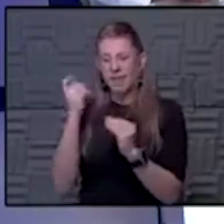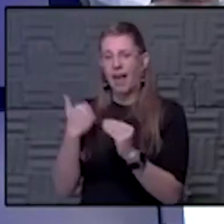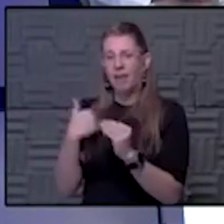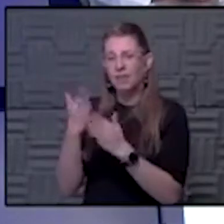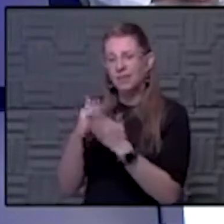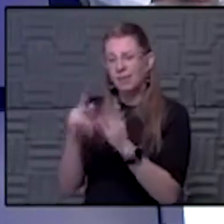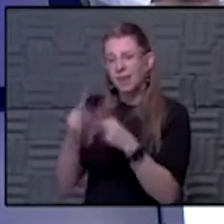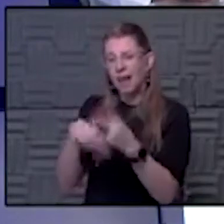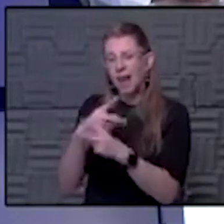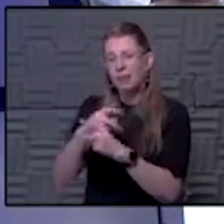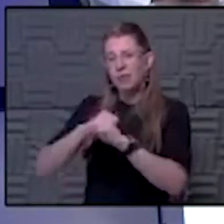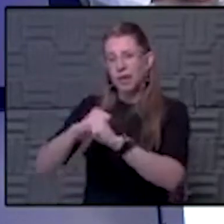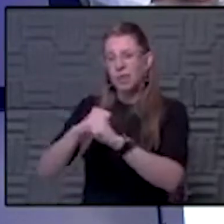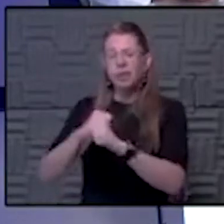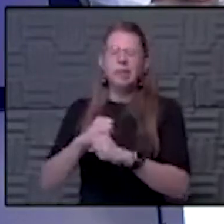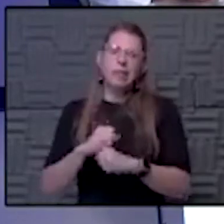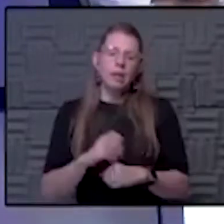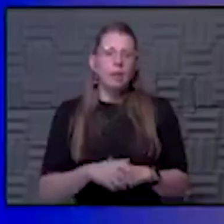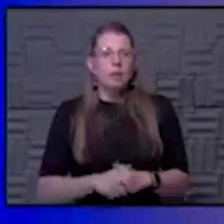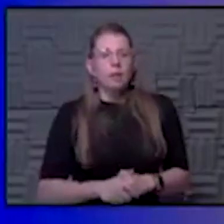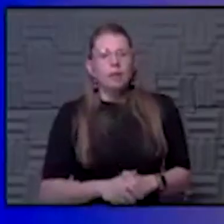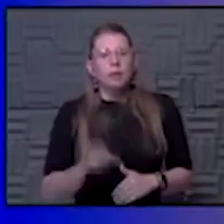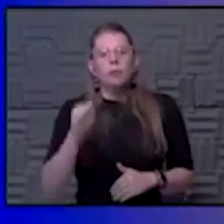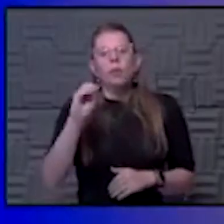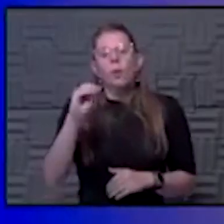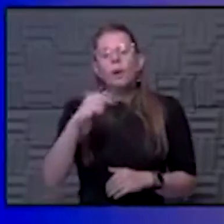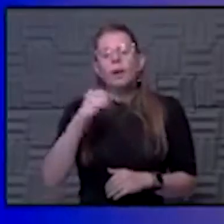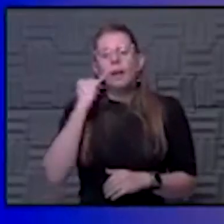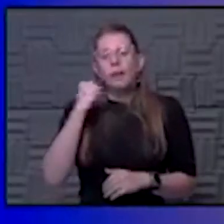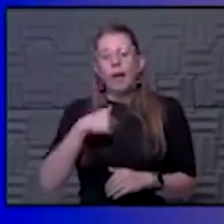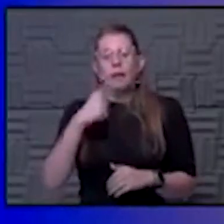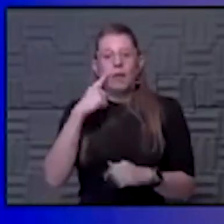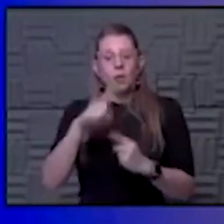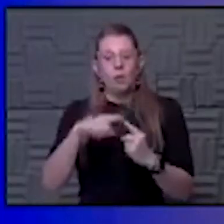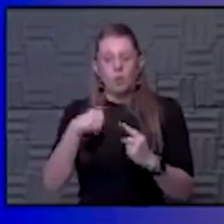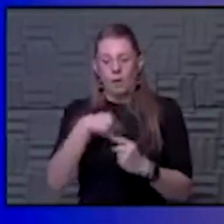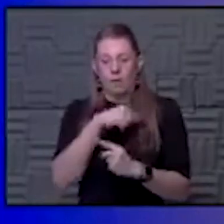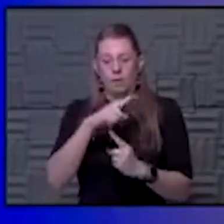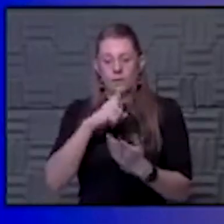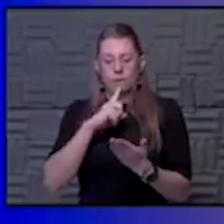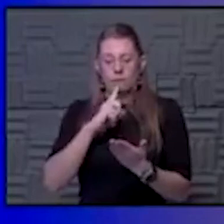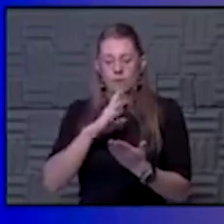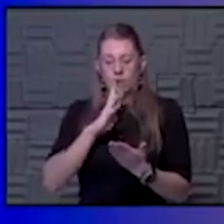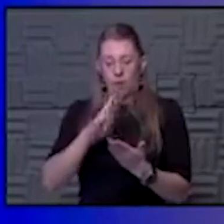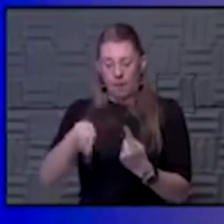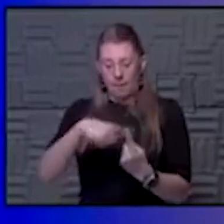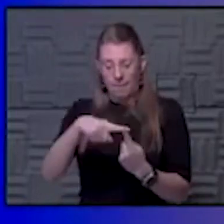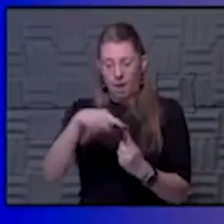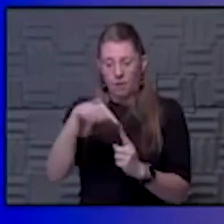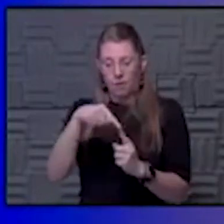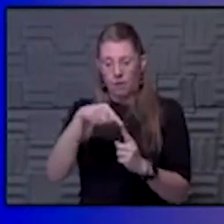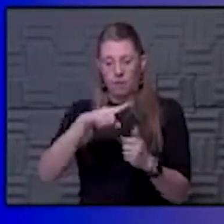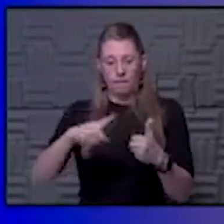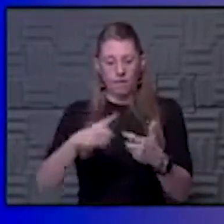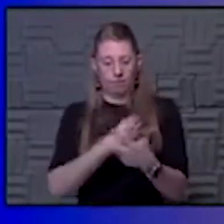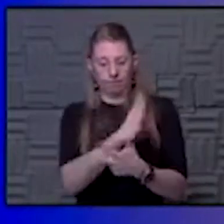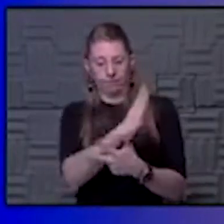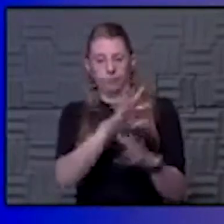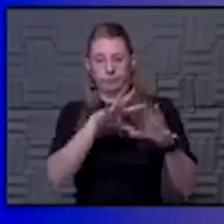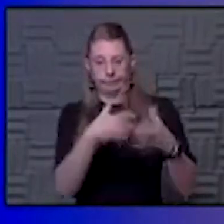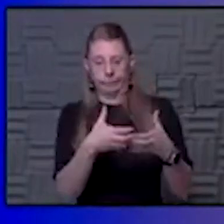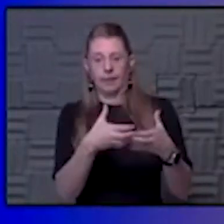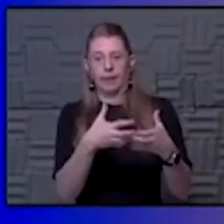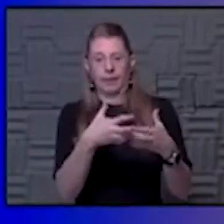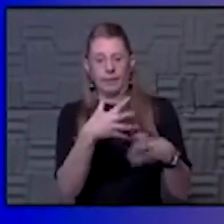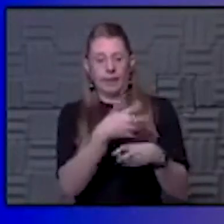protection? What do you think, Hawk? Yeah, so I think if we're talking about right now the first group of people that can be designated to get it, if you've had